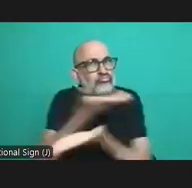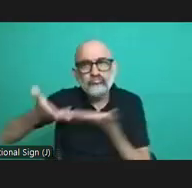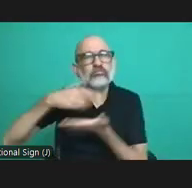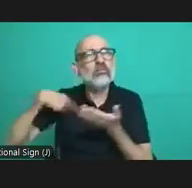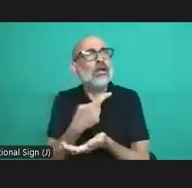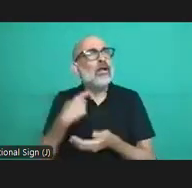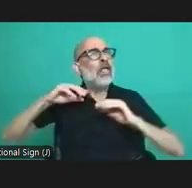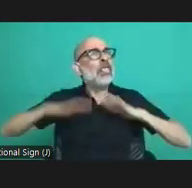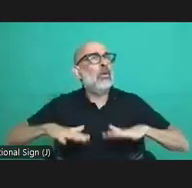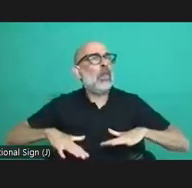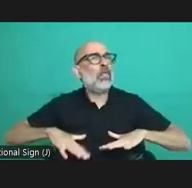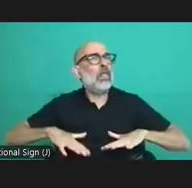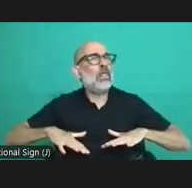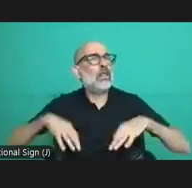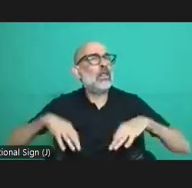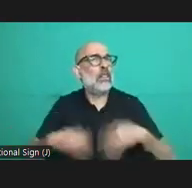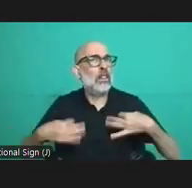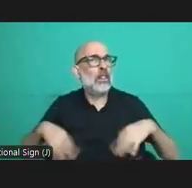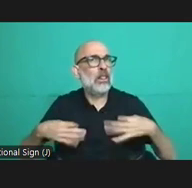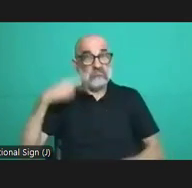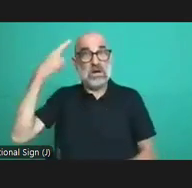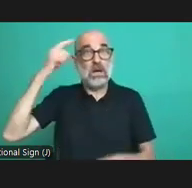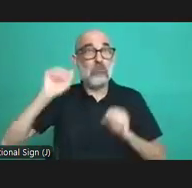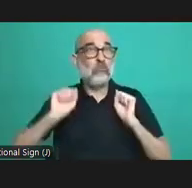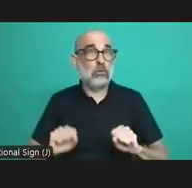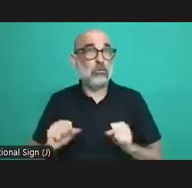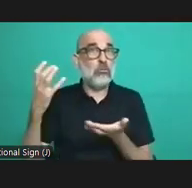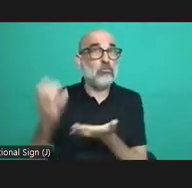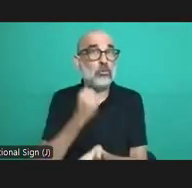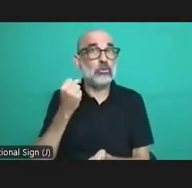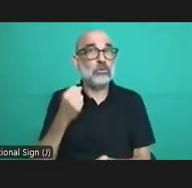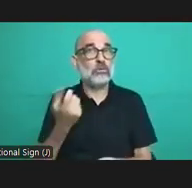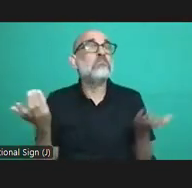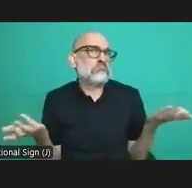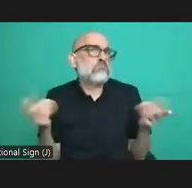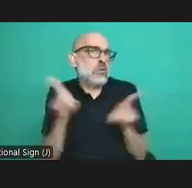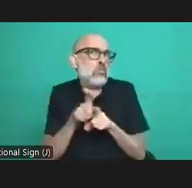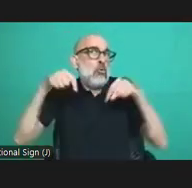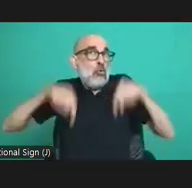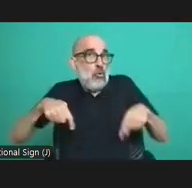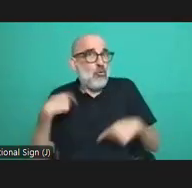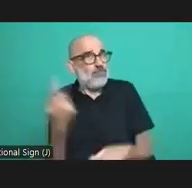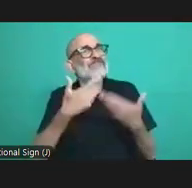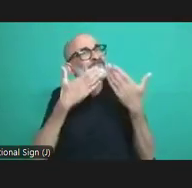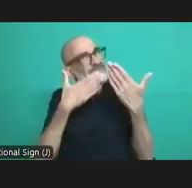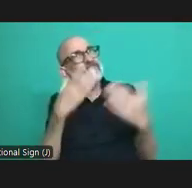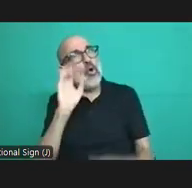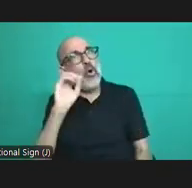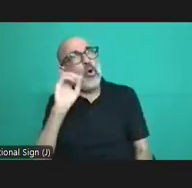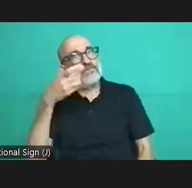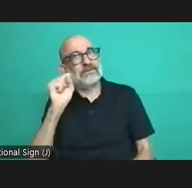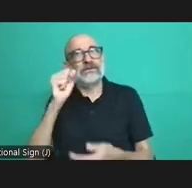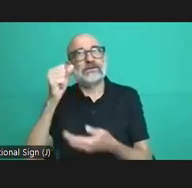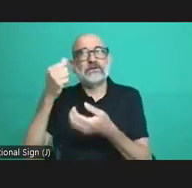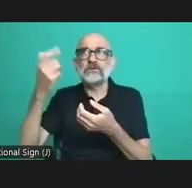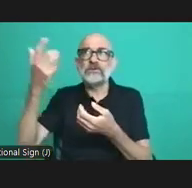this assessment done, because ultimately we want to strengthen our health system. But before we can even do that, we have to take a good,